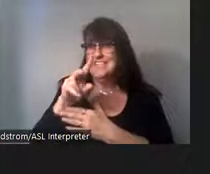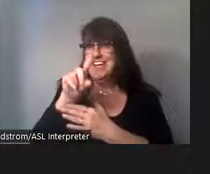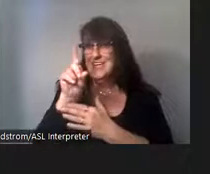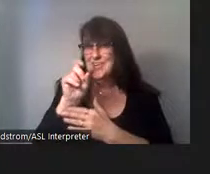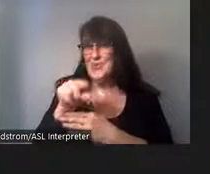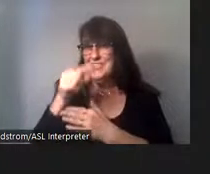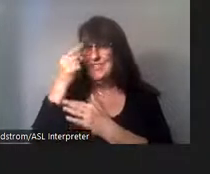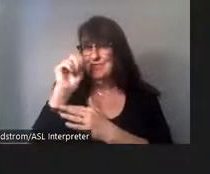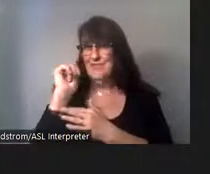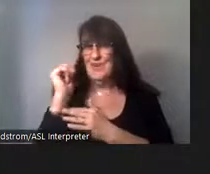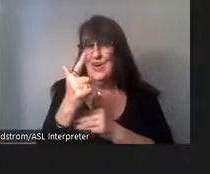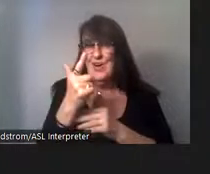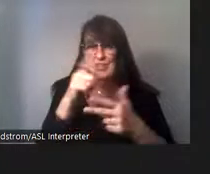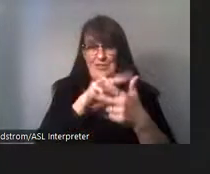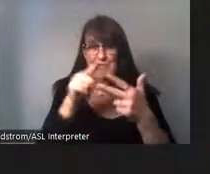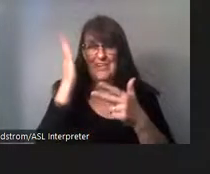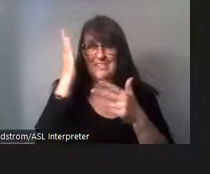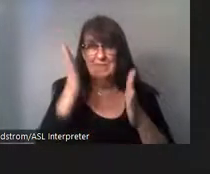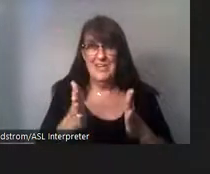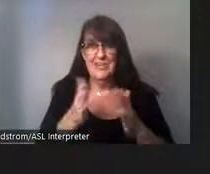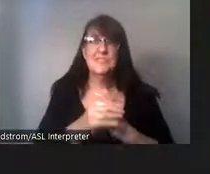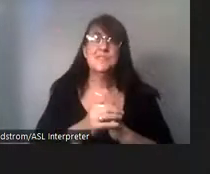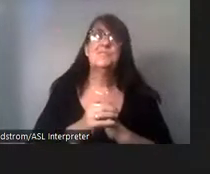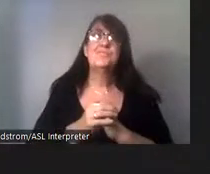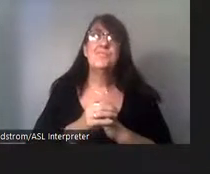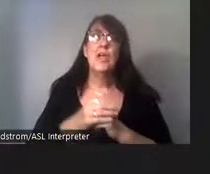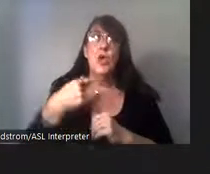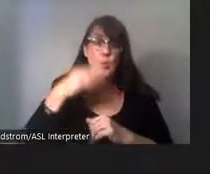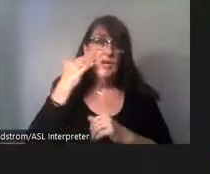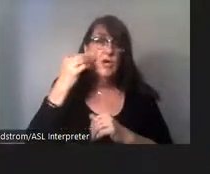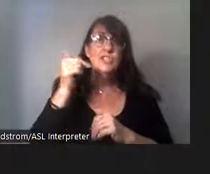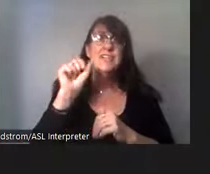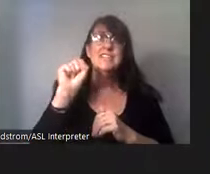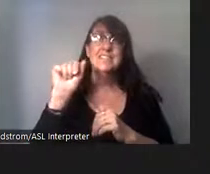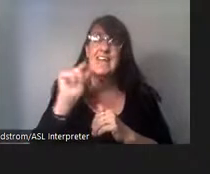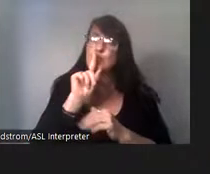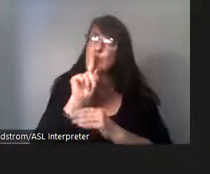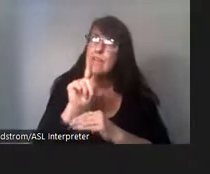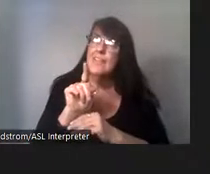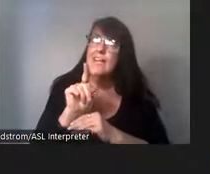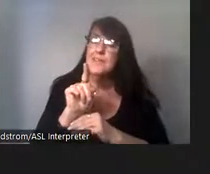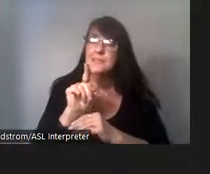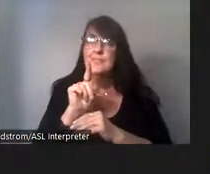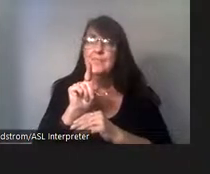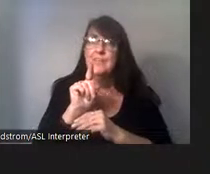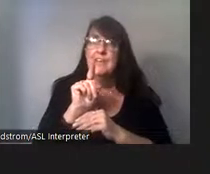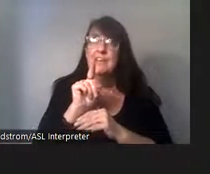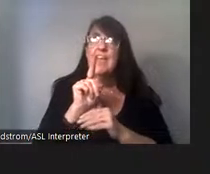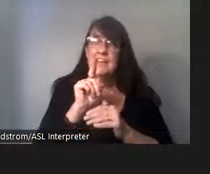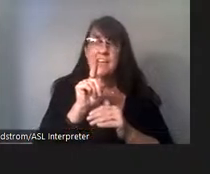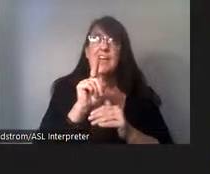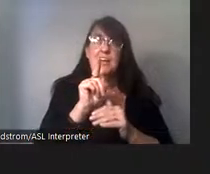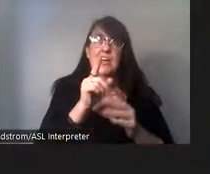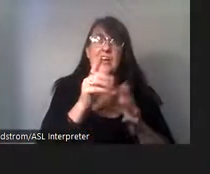for all of our three speakers will be, we know GSA is really heavily invested in all of